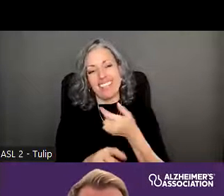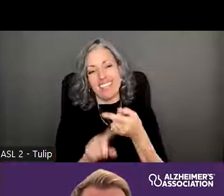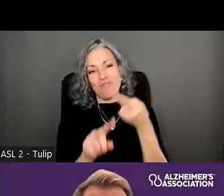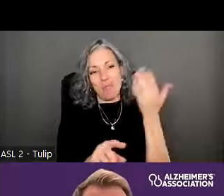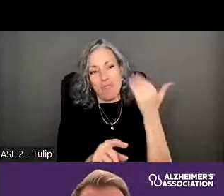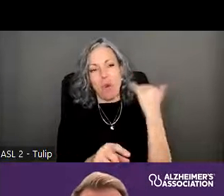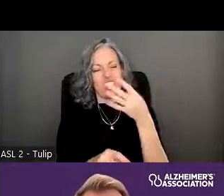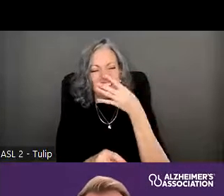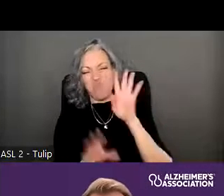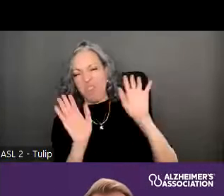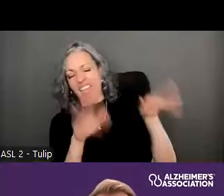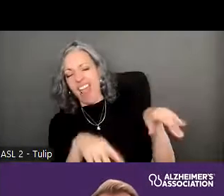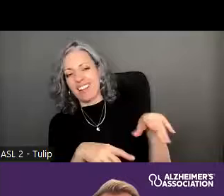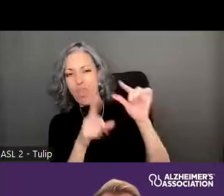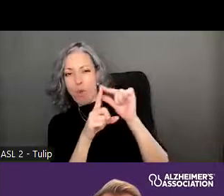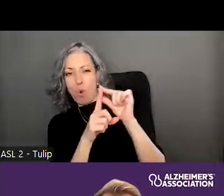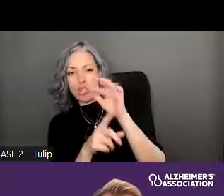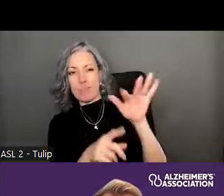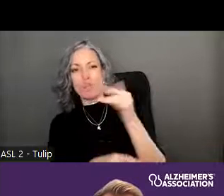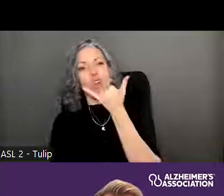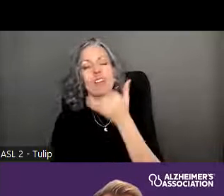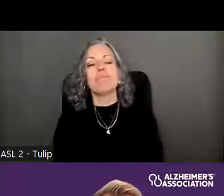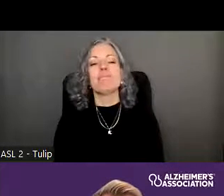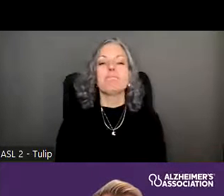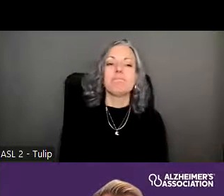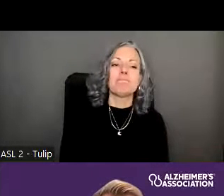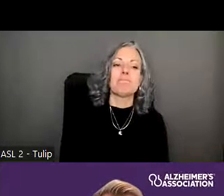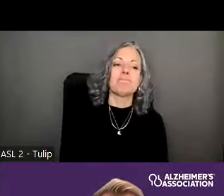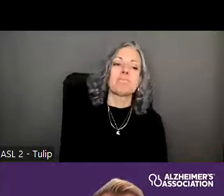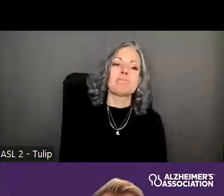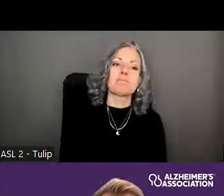we can ignore that. And the next slide.